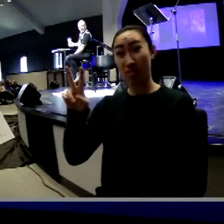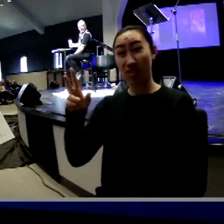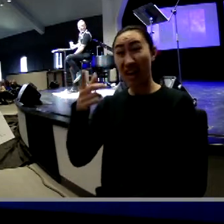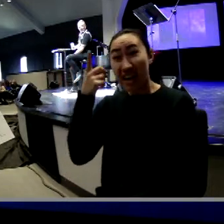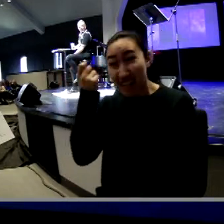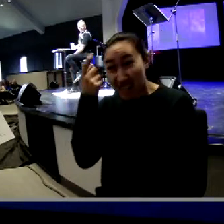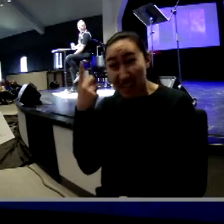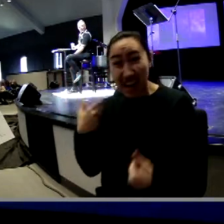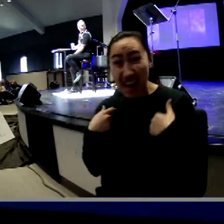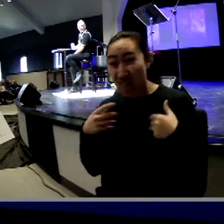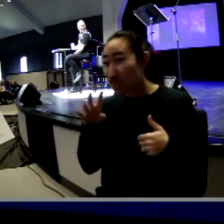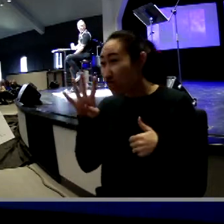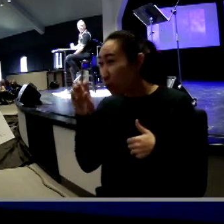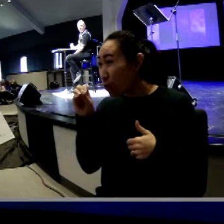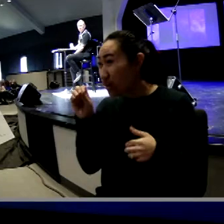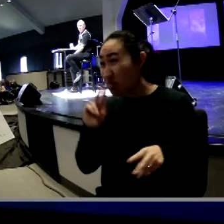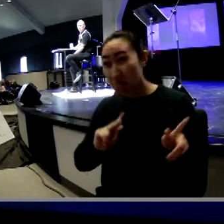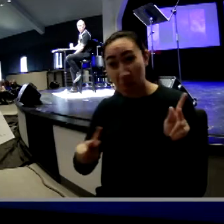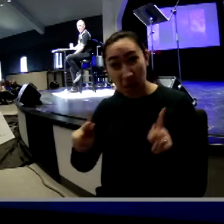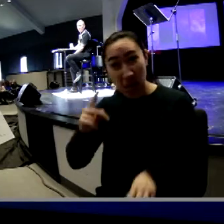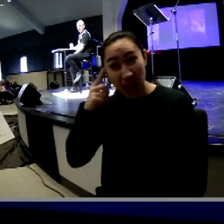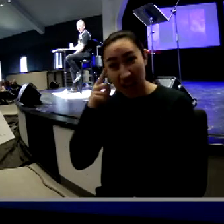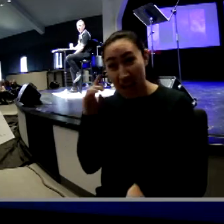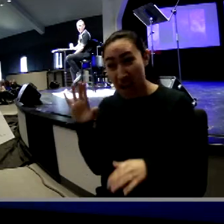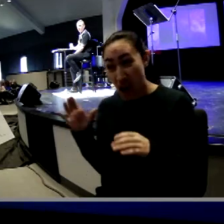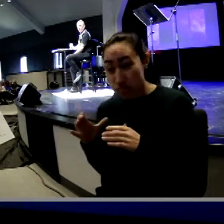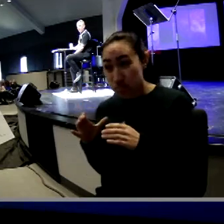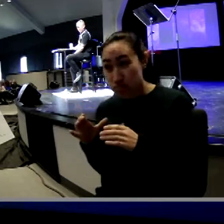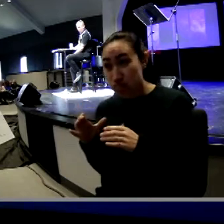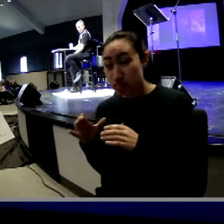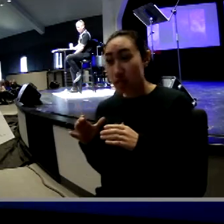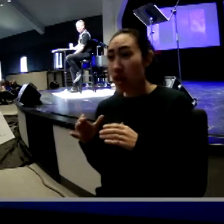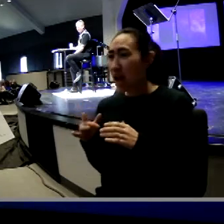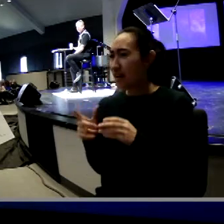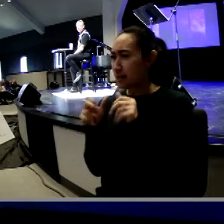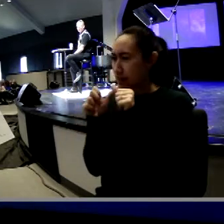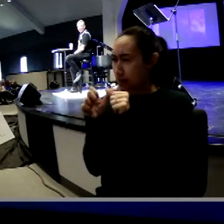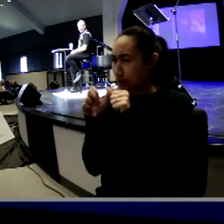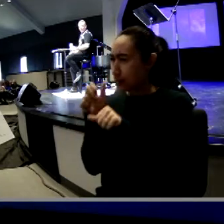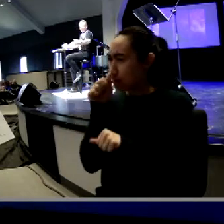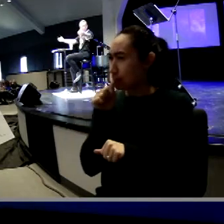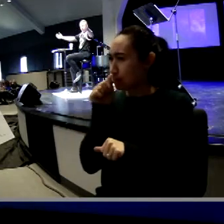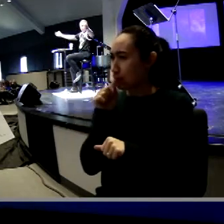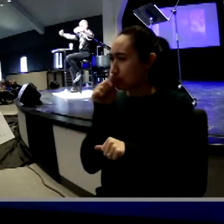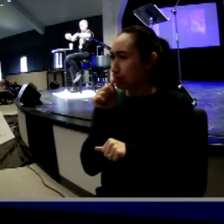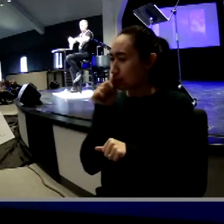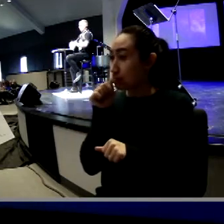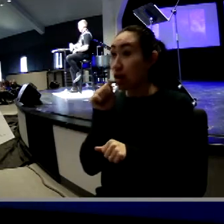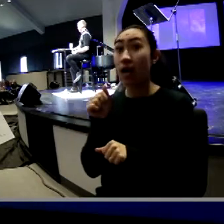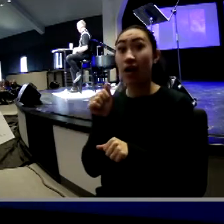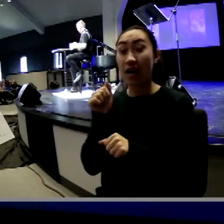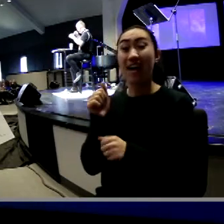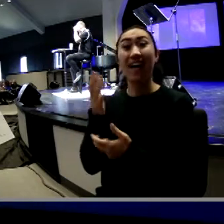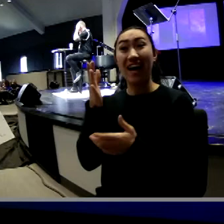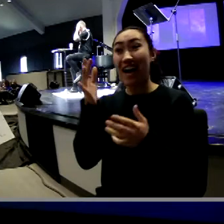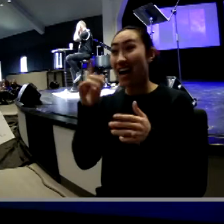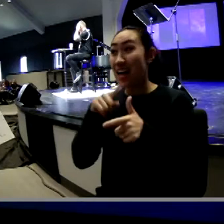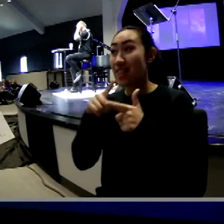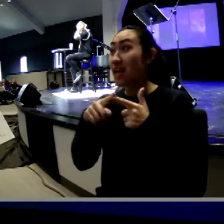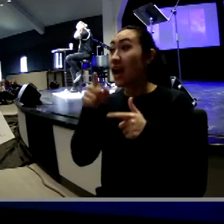And you stuck it out. And some of you came back and you're like the prodigal son, and we put our coat around you,